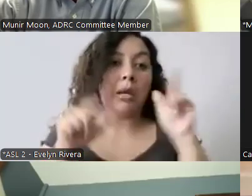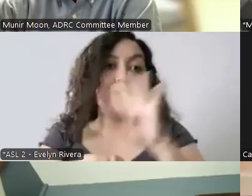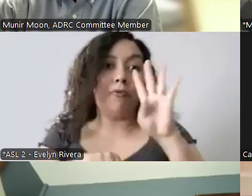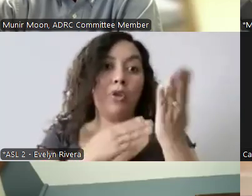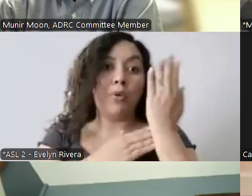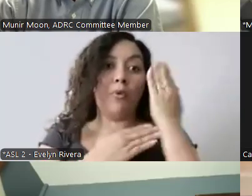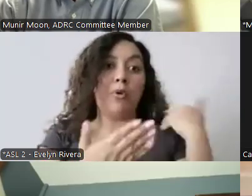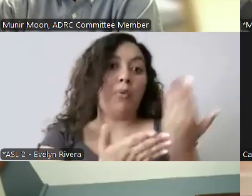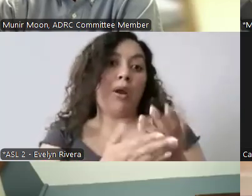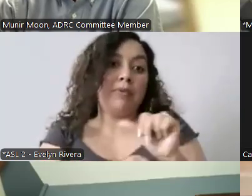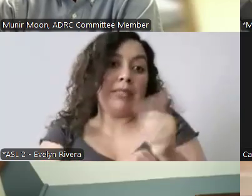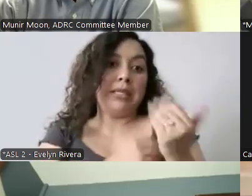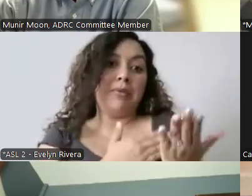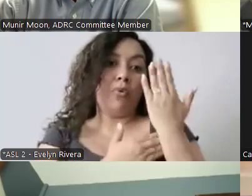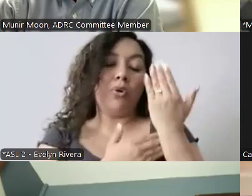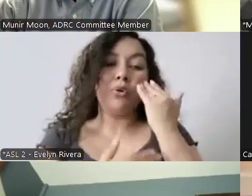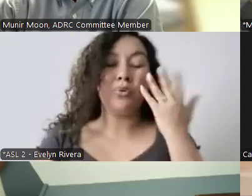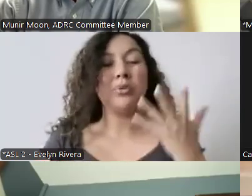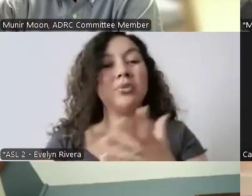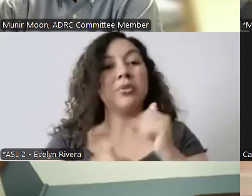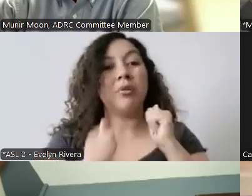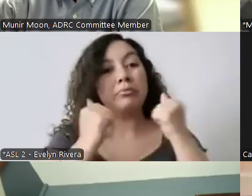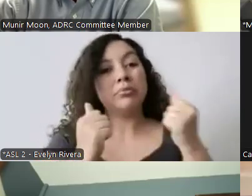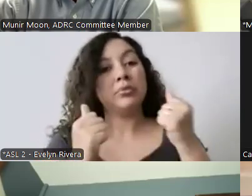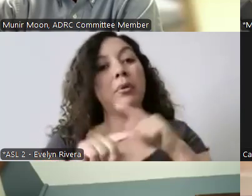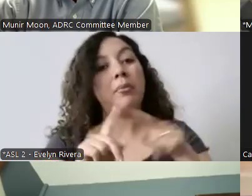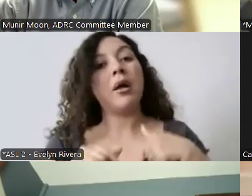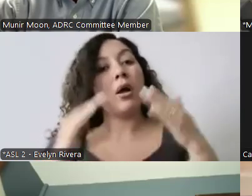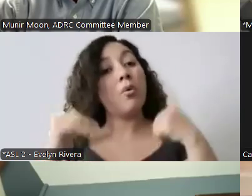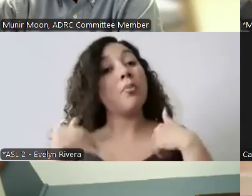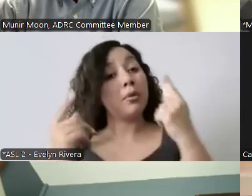o'clock. But I think in person is a good idea.